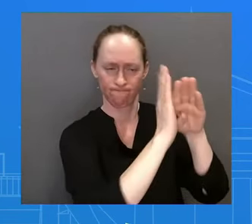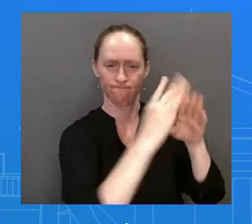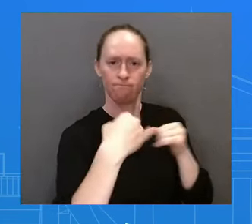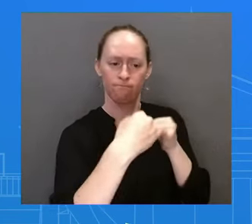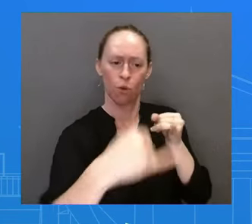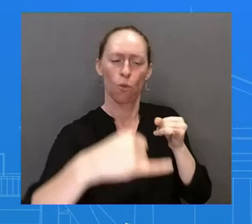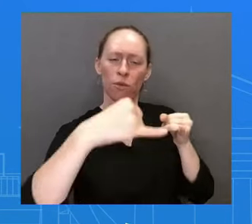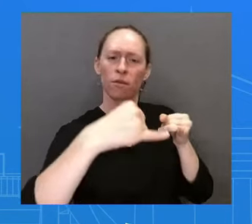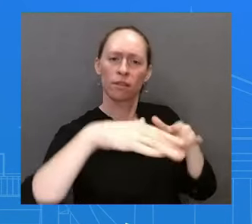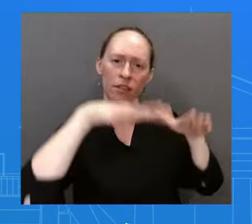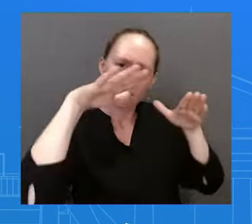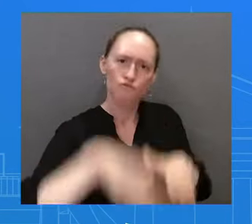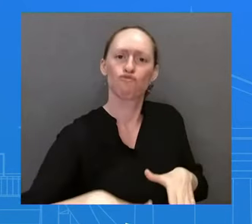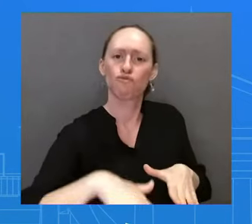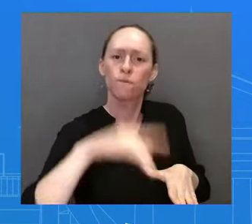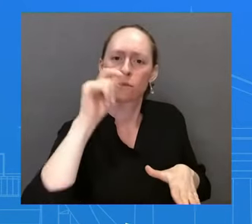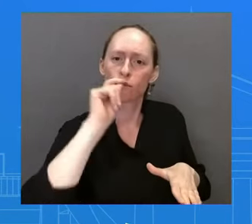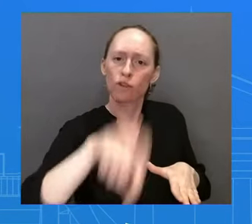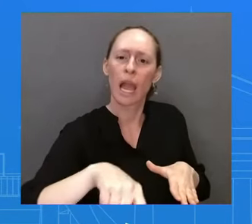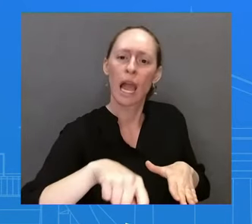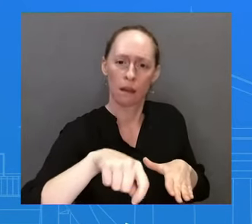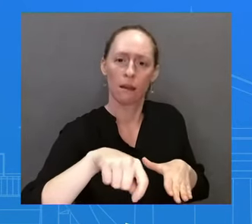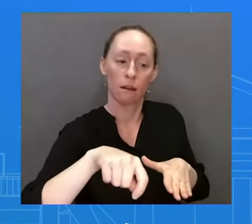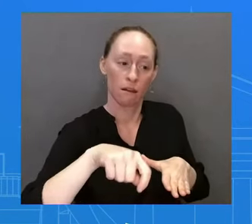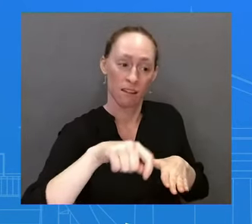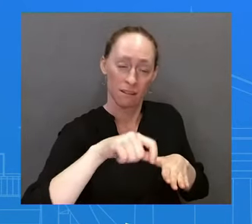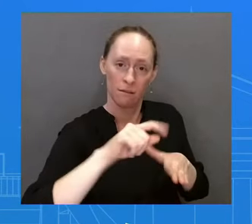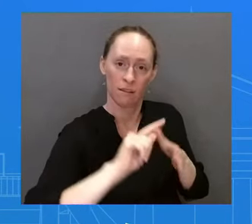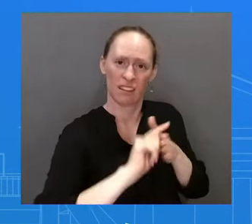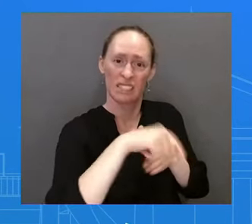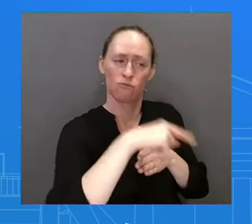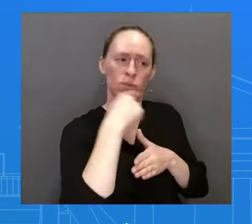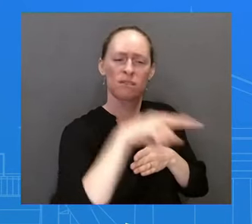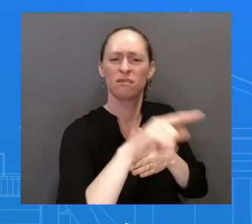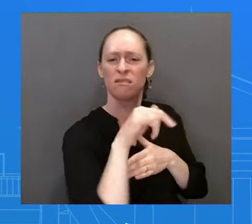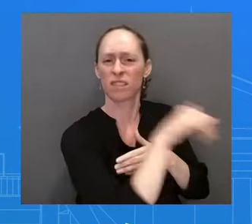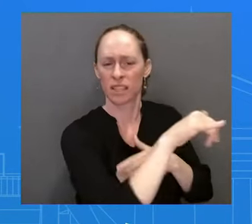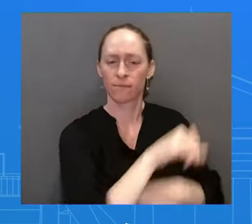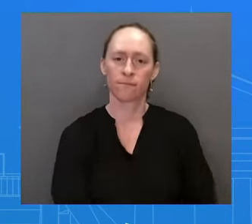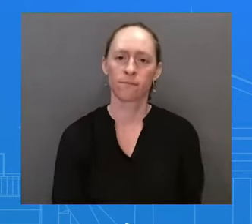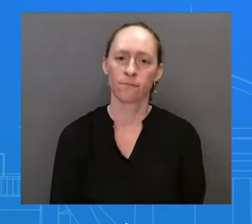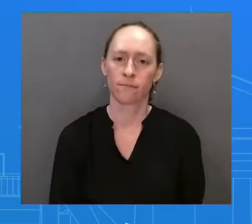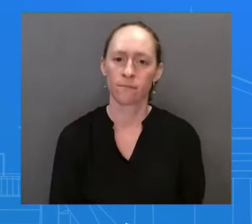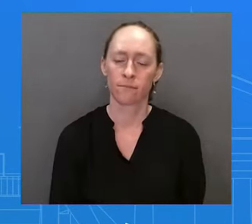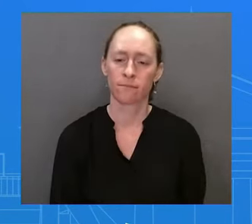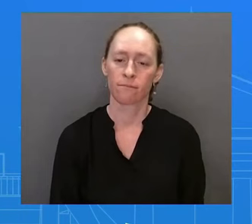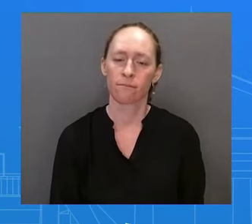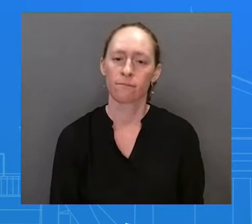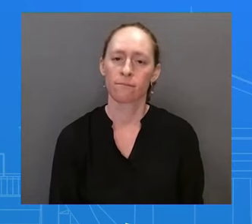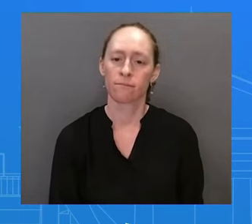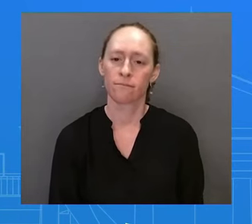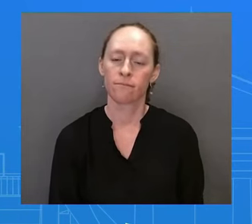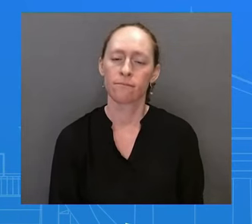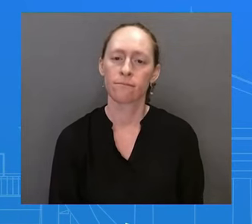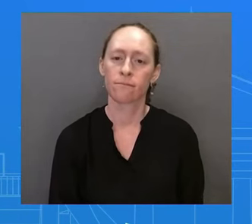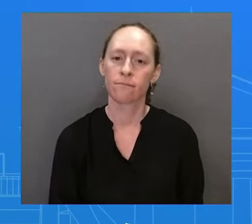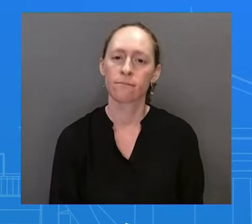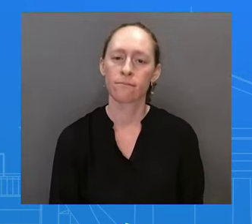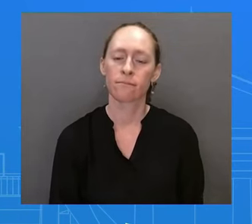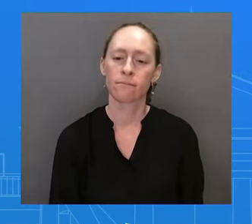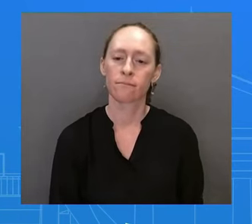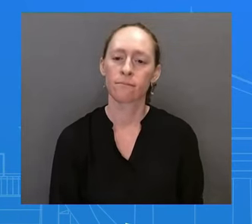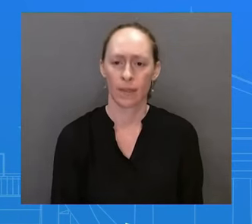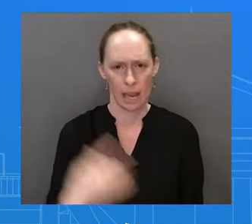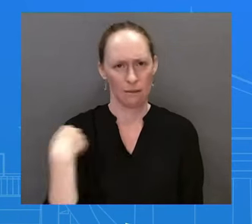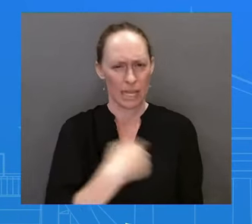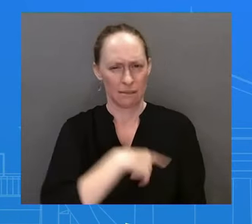active conversations with Ukraine right now about what that long-term defense environment looks like, what their long-term defense capabilities